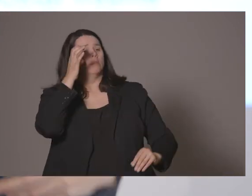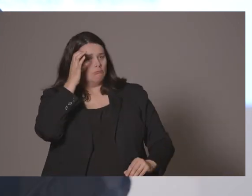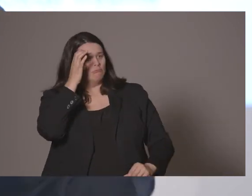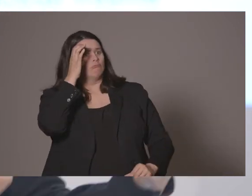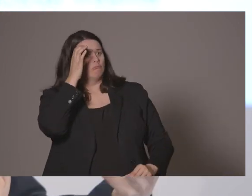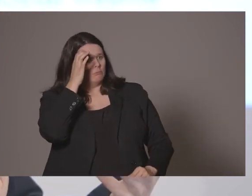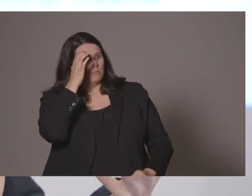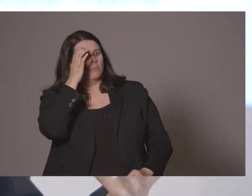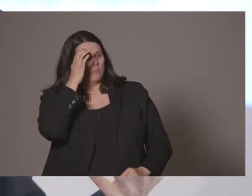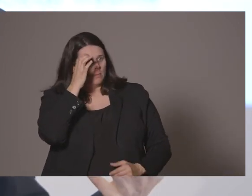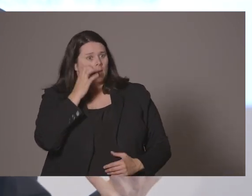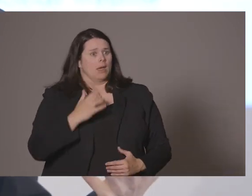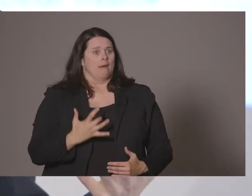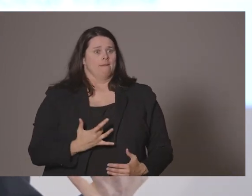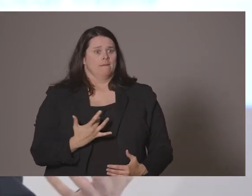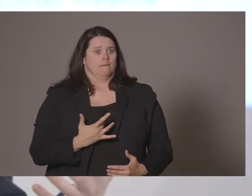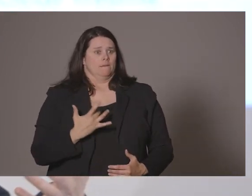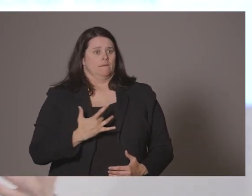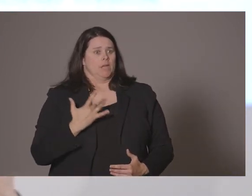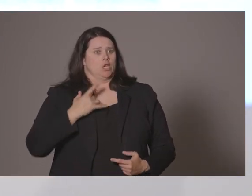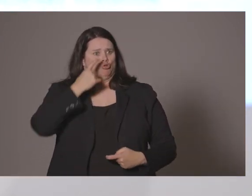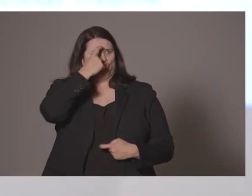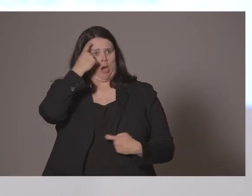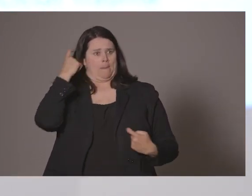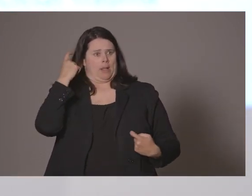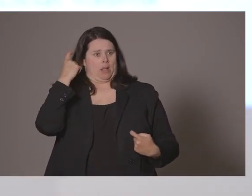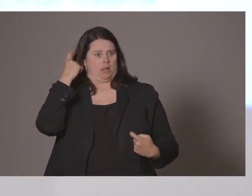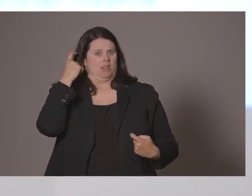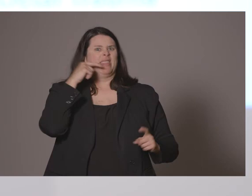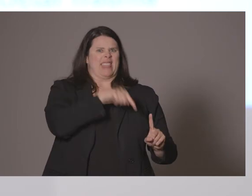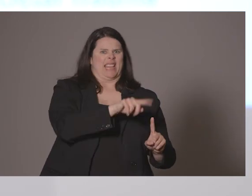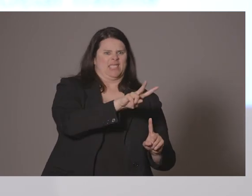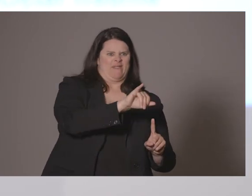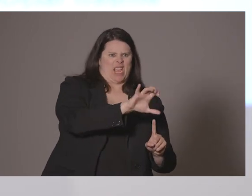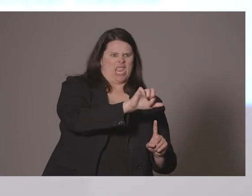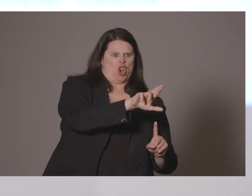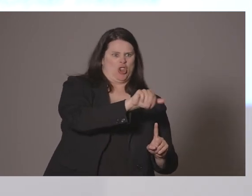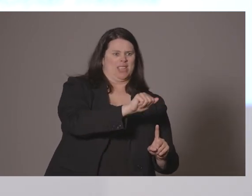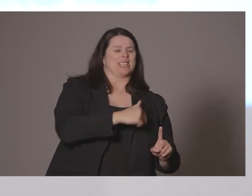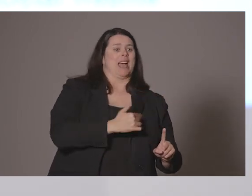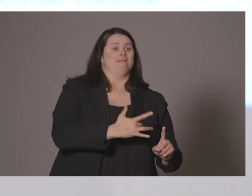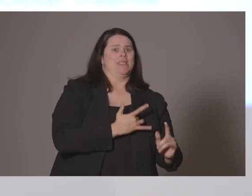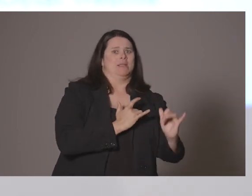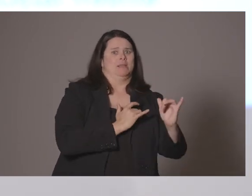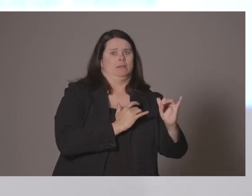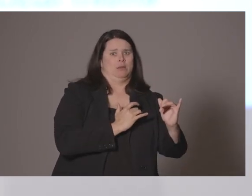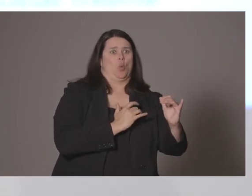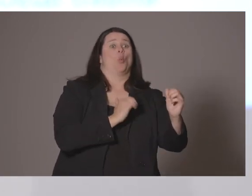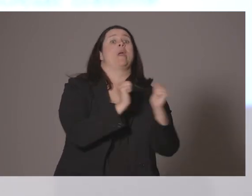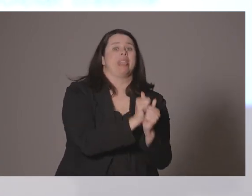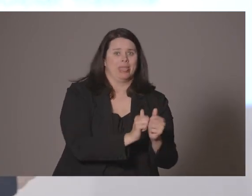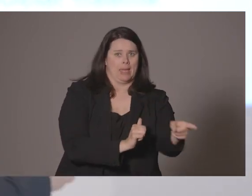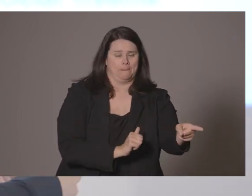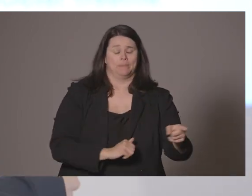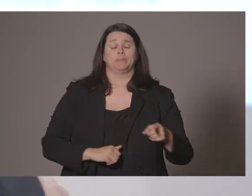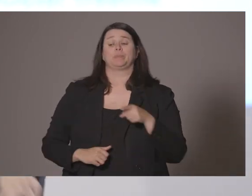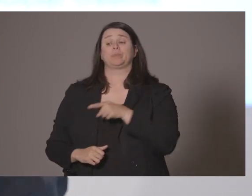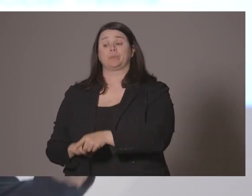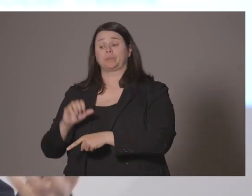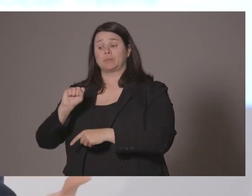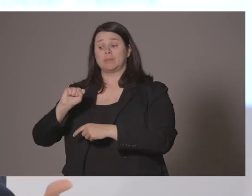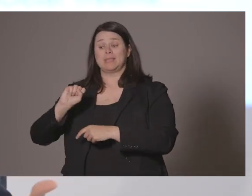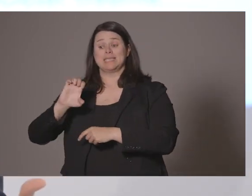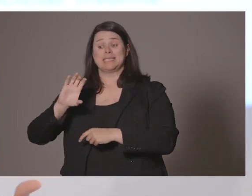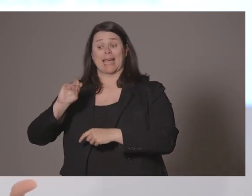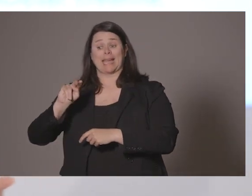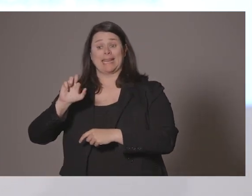induce some of those trauma symptoms in ourselves. Whereas secondary trauma is where we are secondarily impacted by